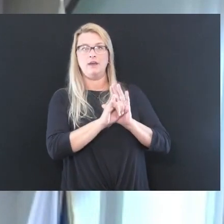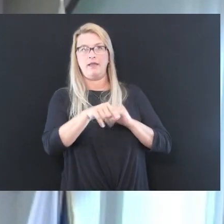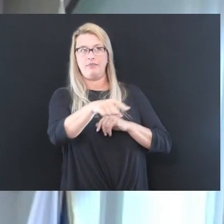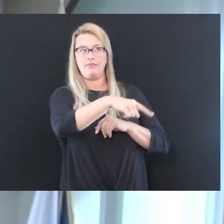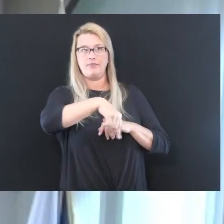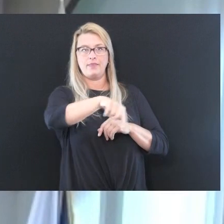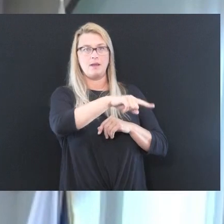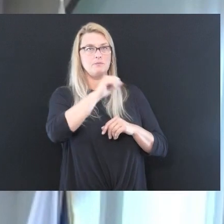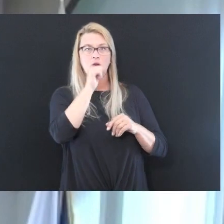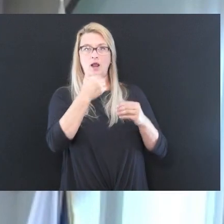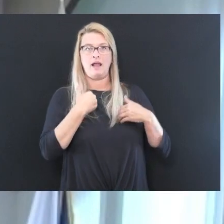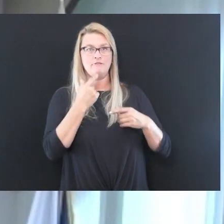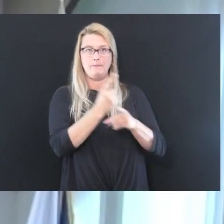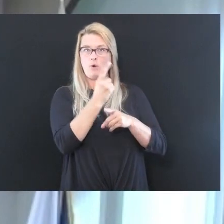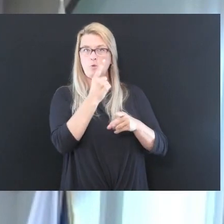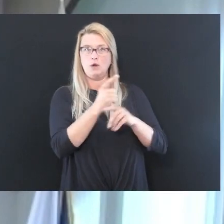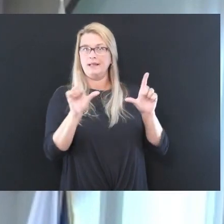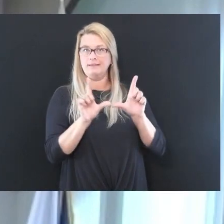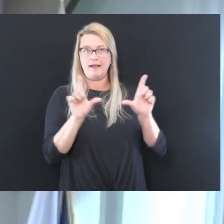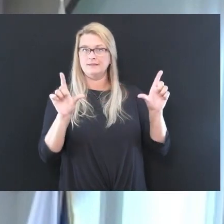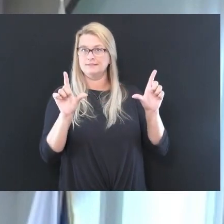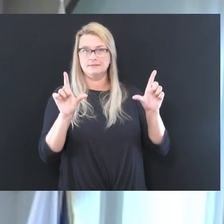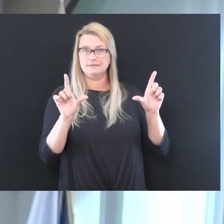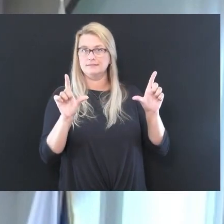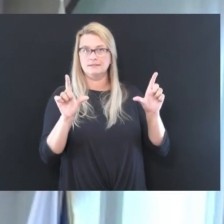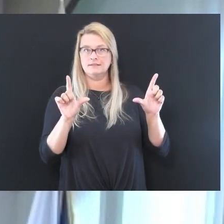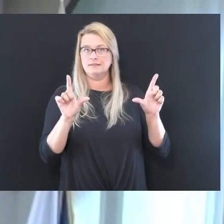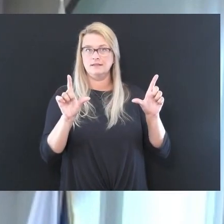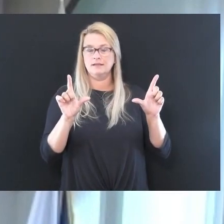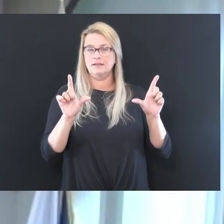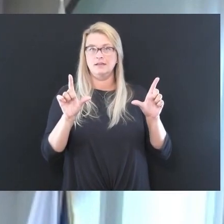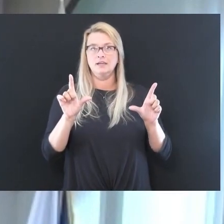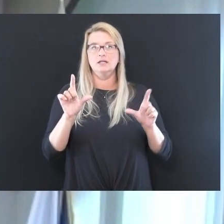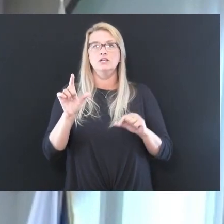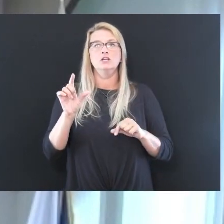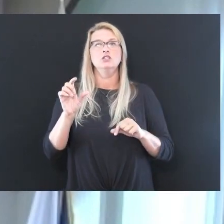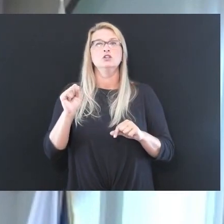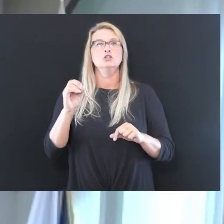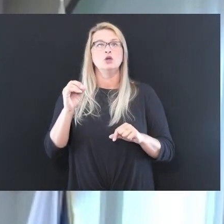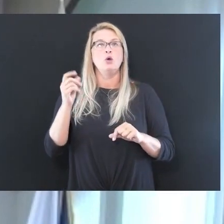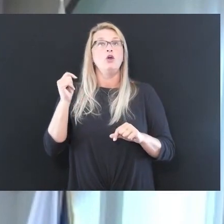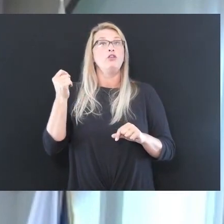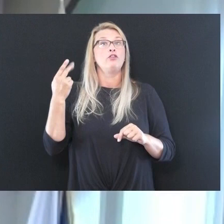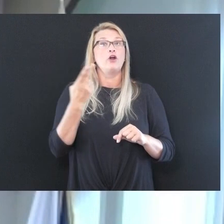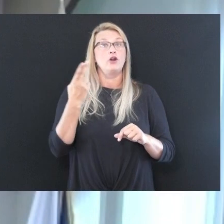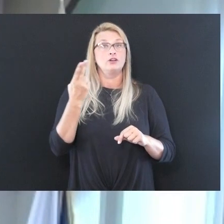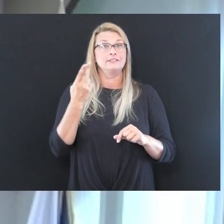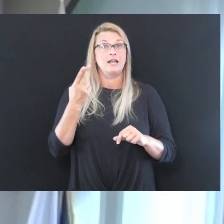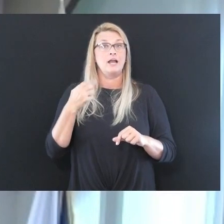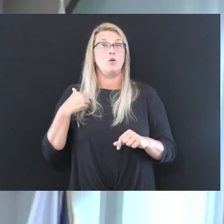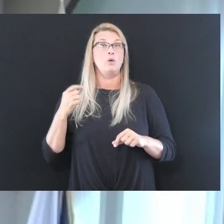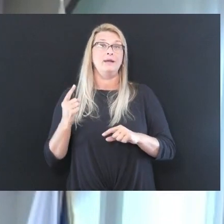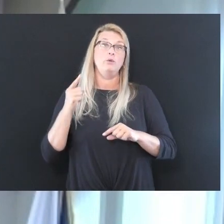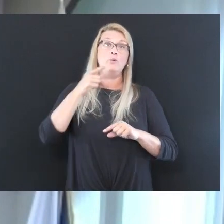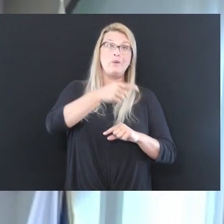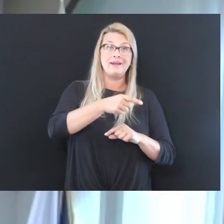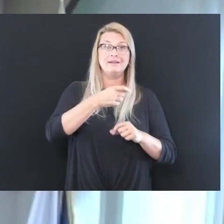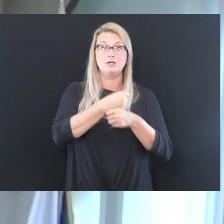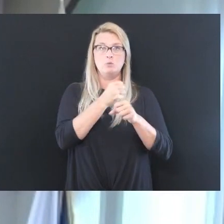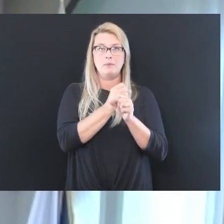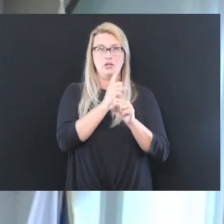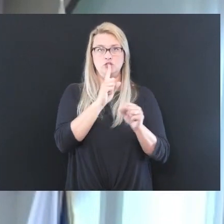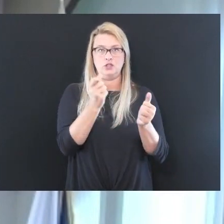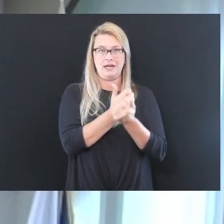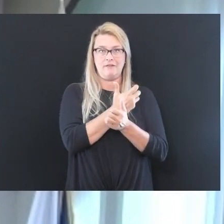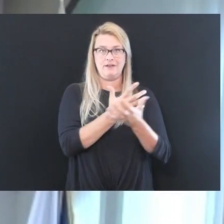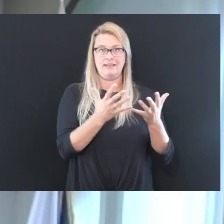not operating under the appropriate license. A memo was sent Thursday to these entities to make sure that was clear and